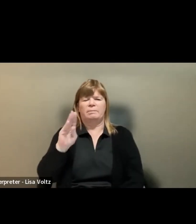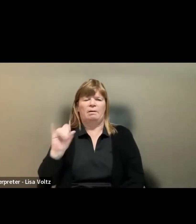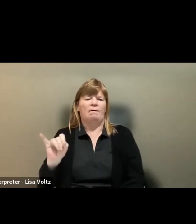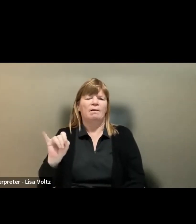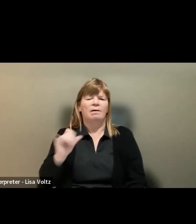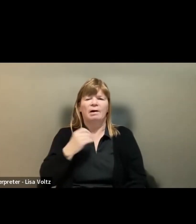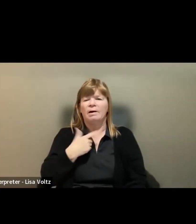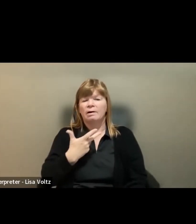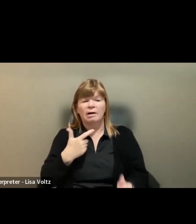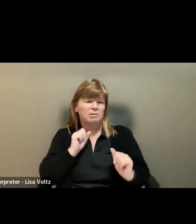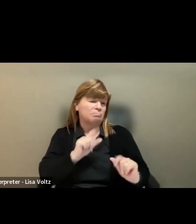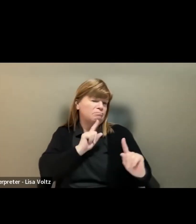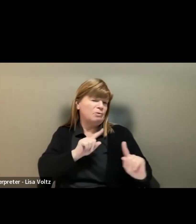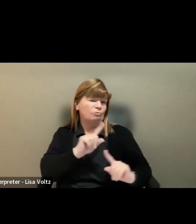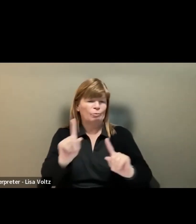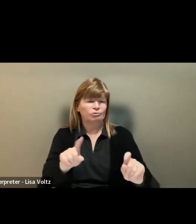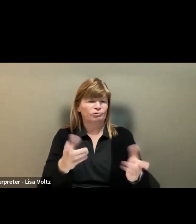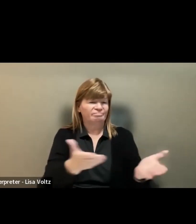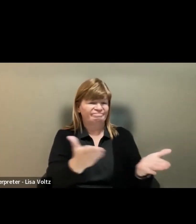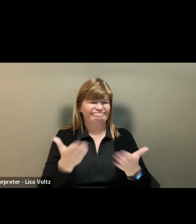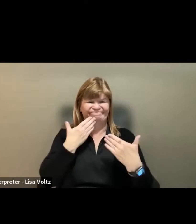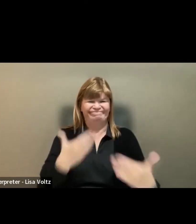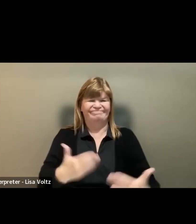to answering any questions from the audience. Thank you.